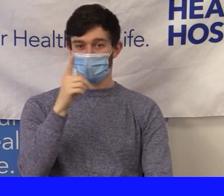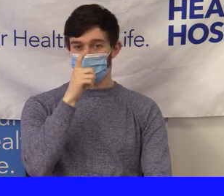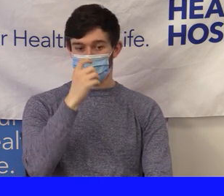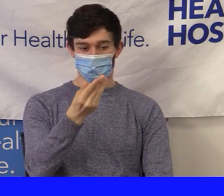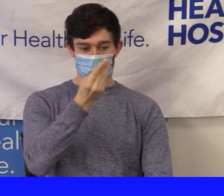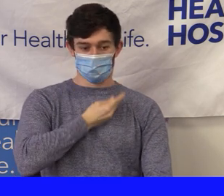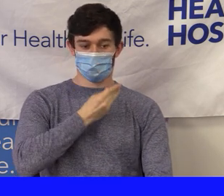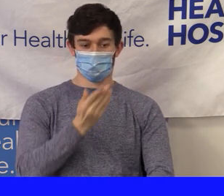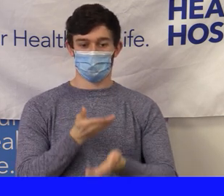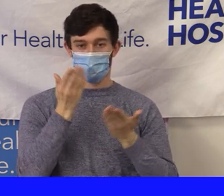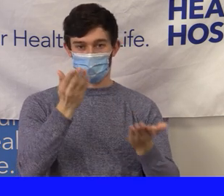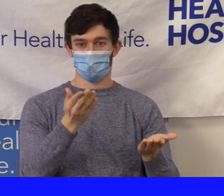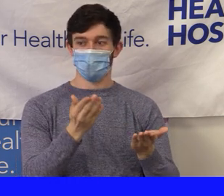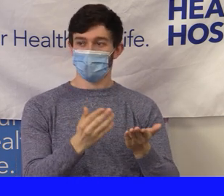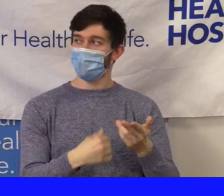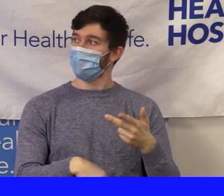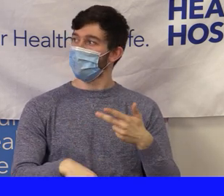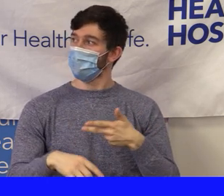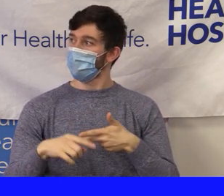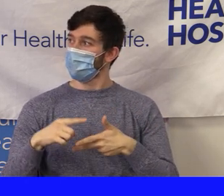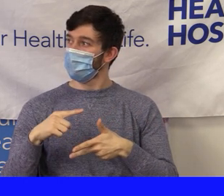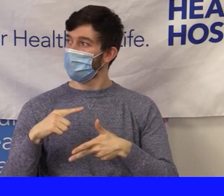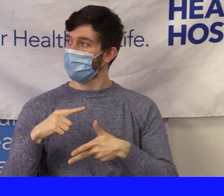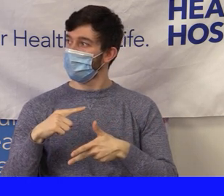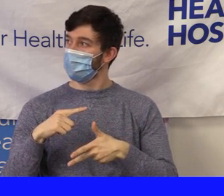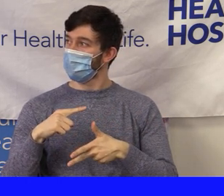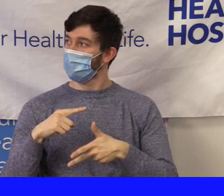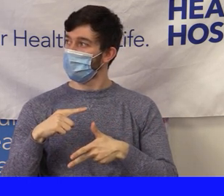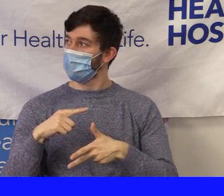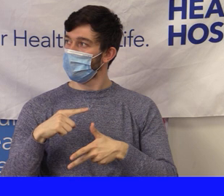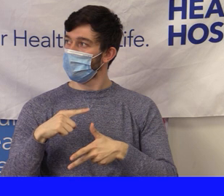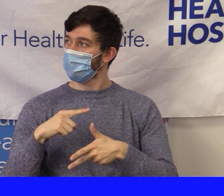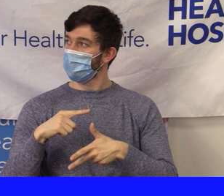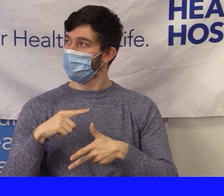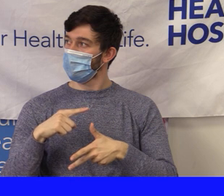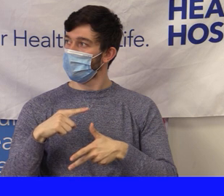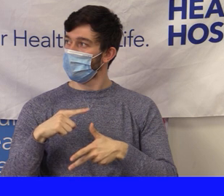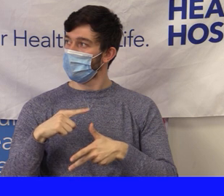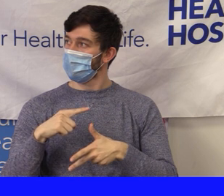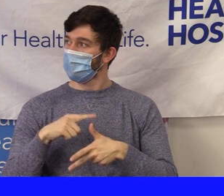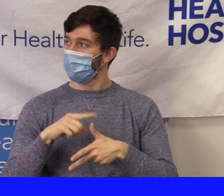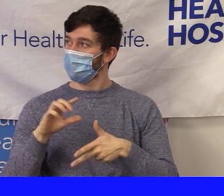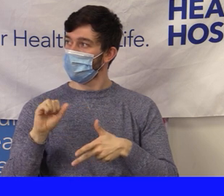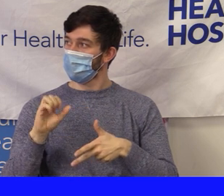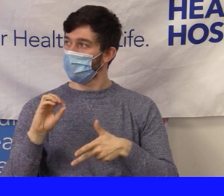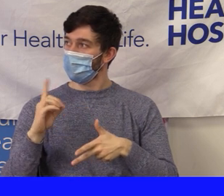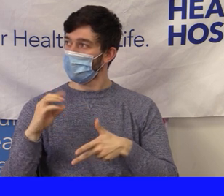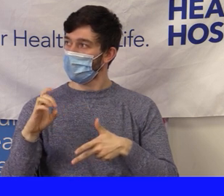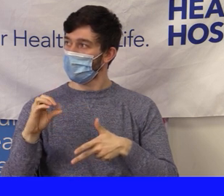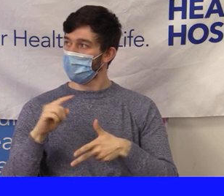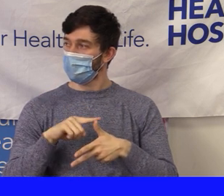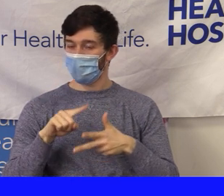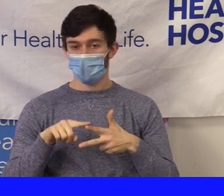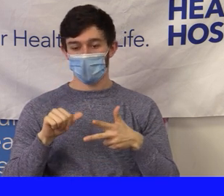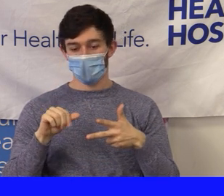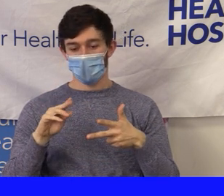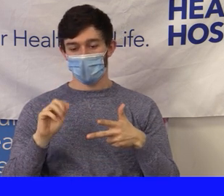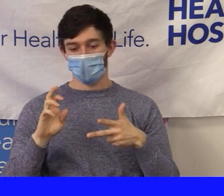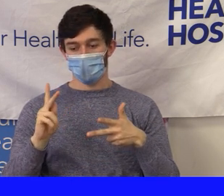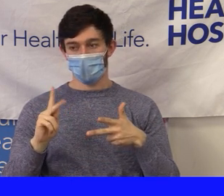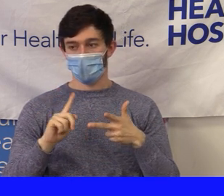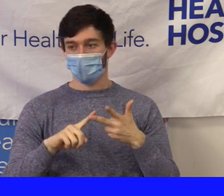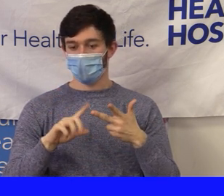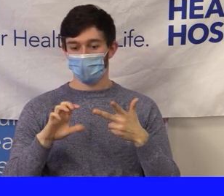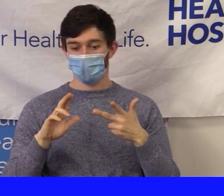submitted proposals: Sodexo, Aramark, and Grothal. All 3 vendors met with